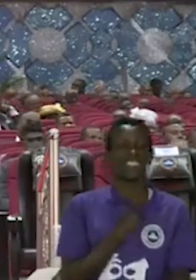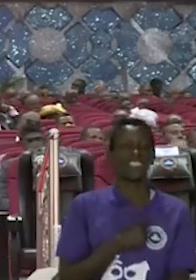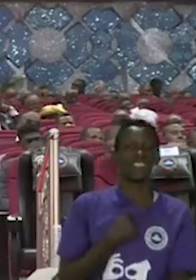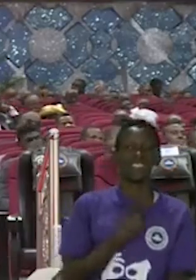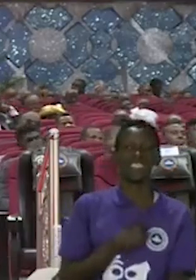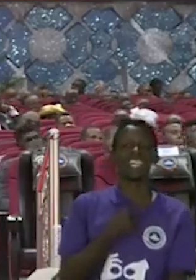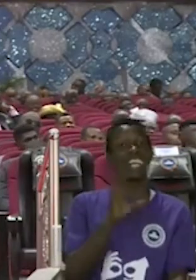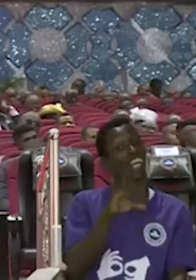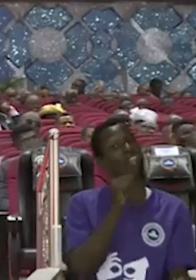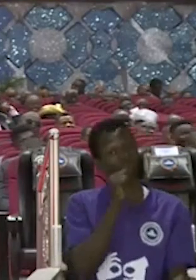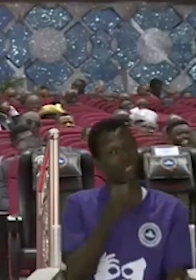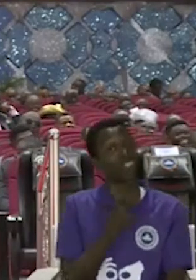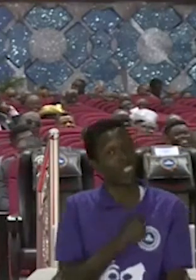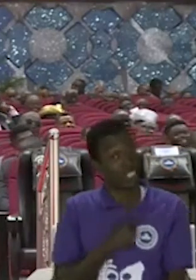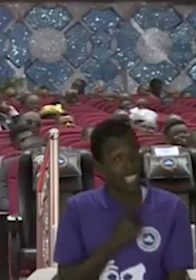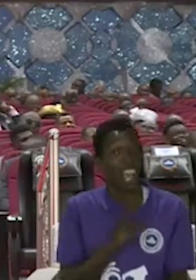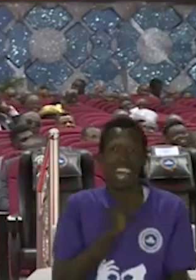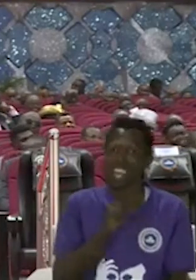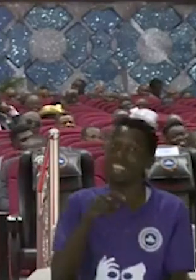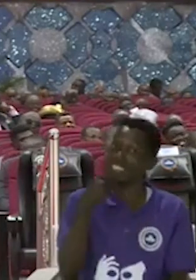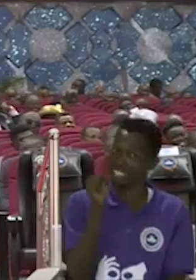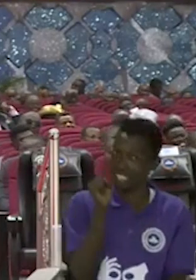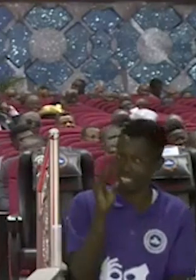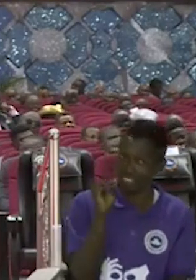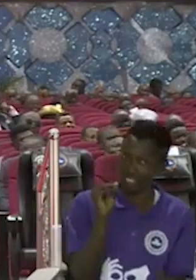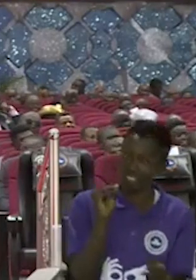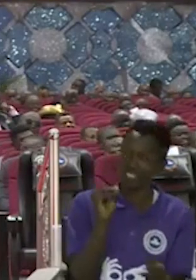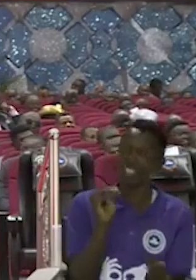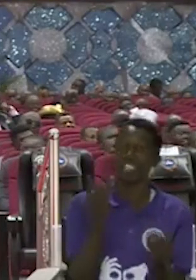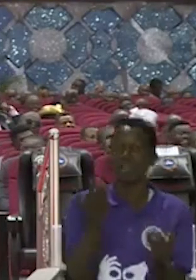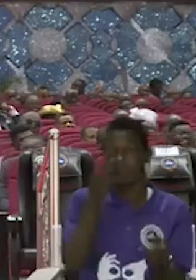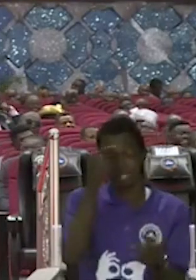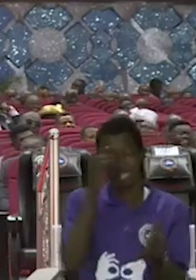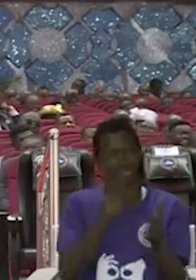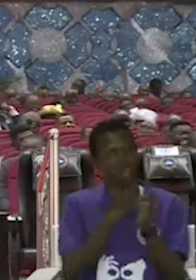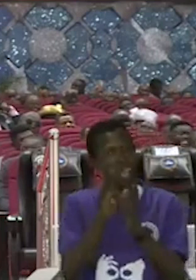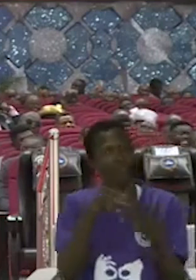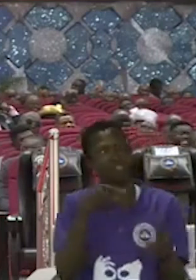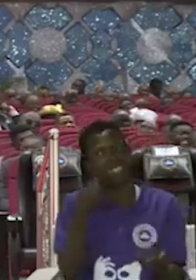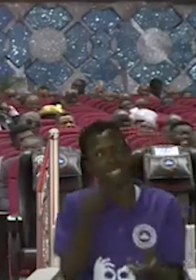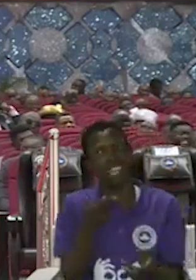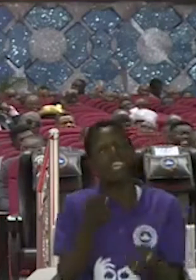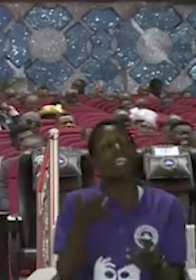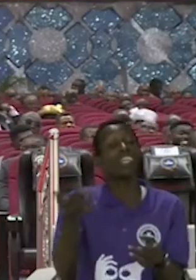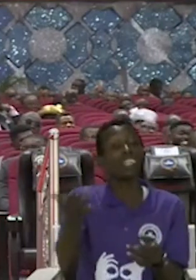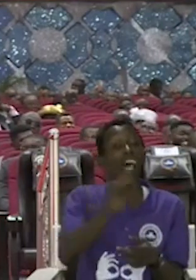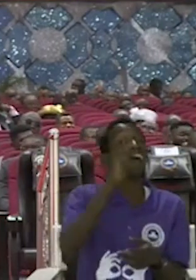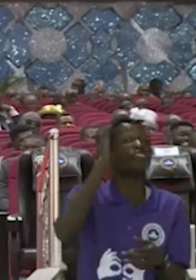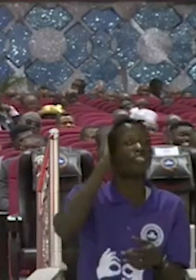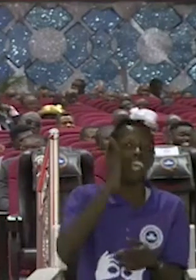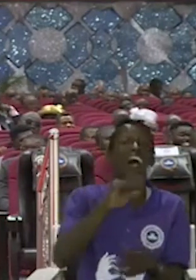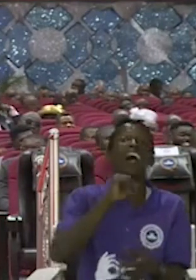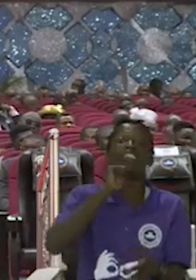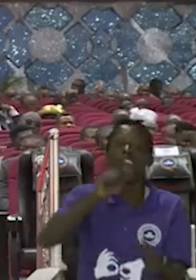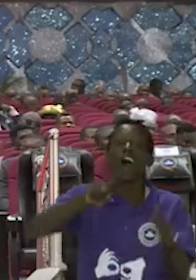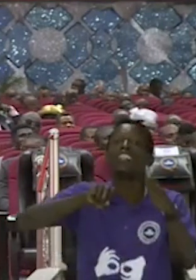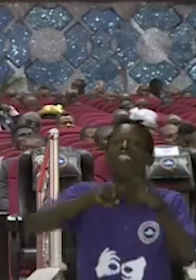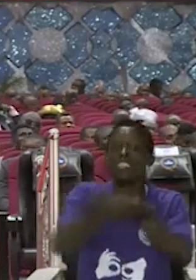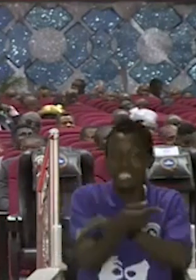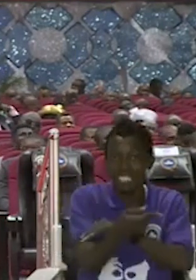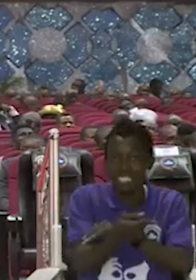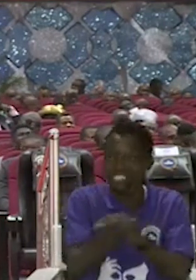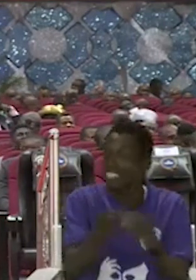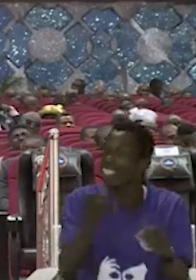I'm sorry I said that. Because the Bible says, thou shalt not kill.